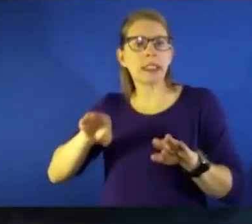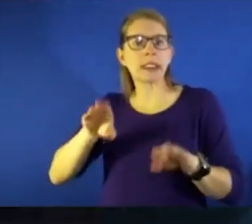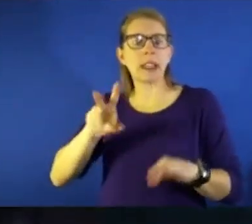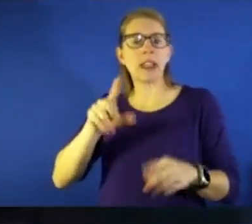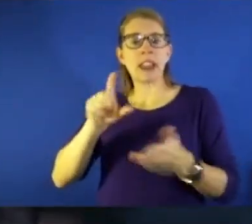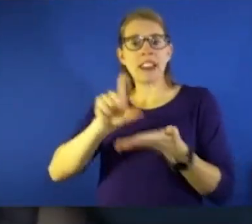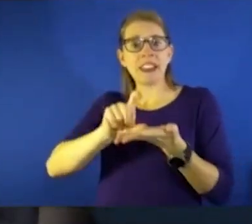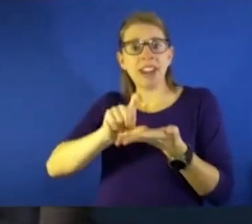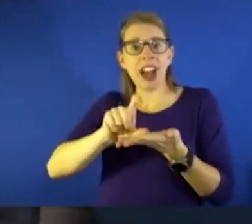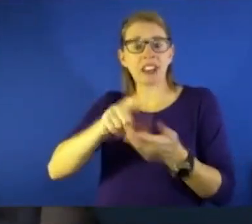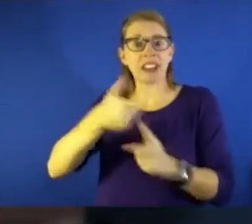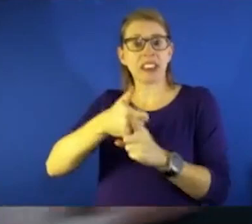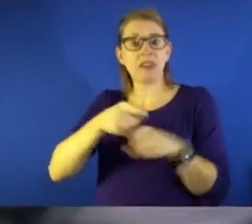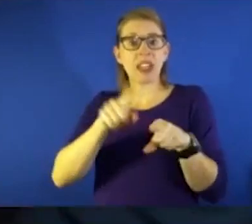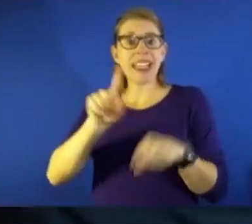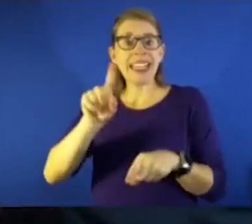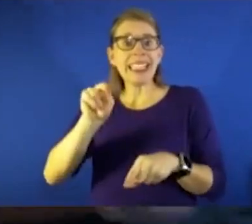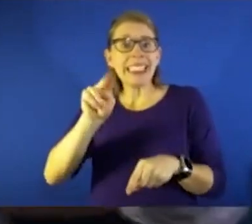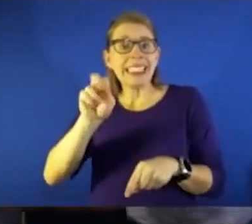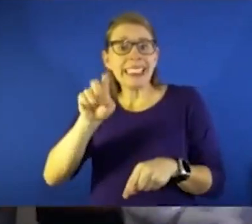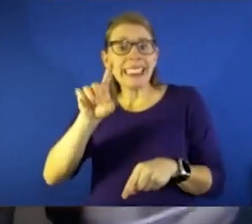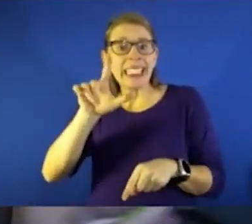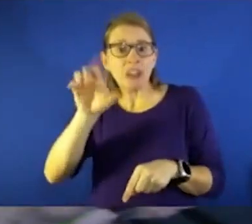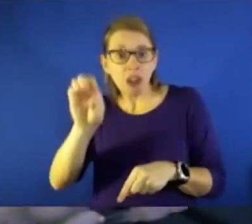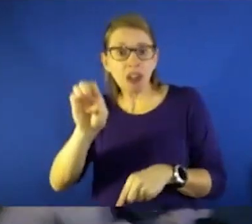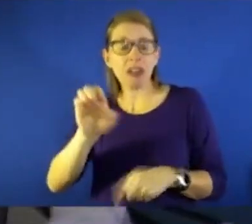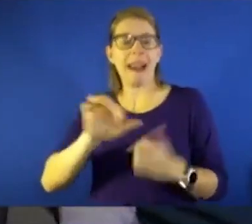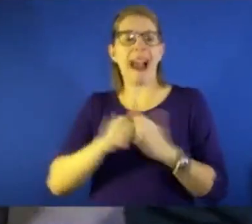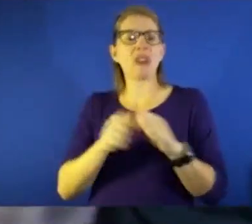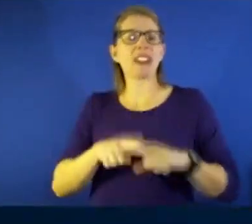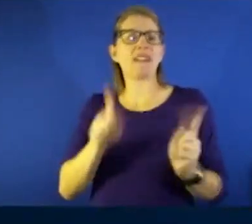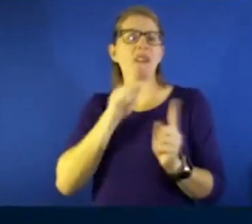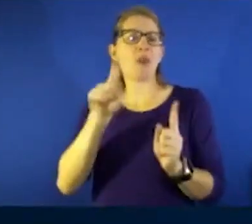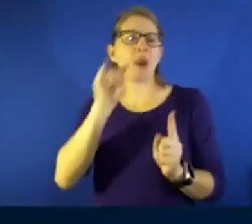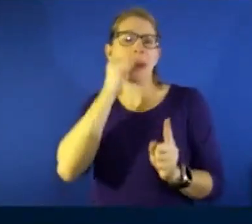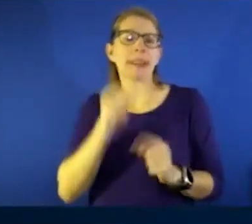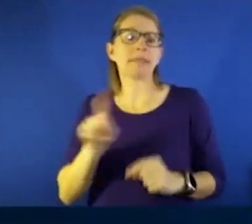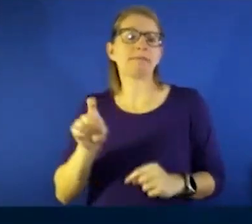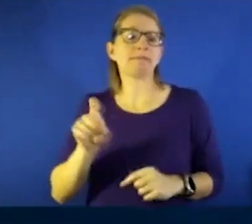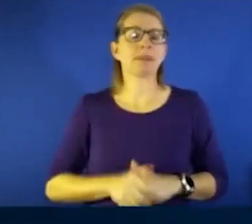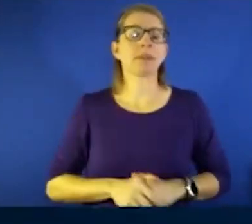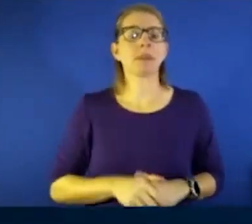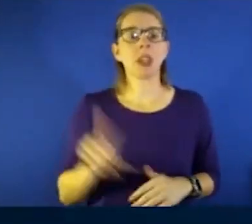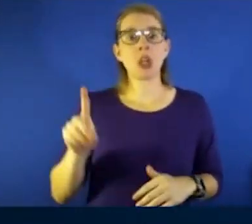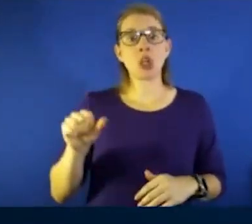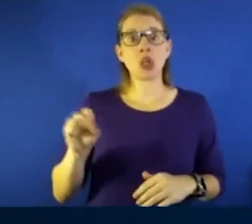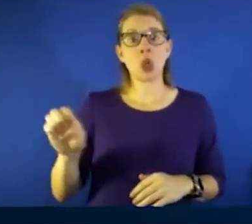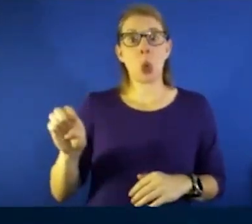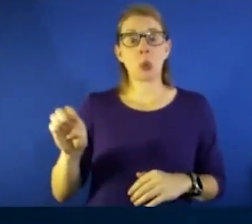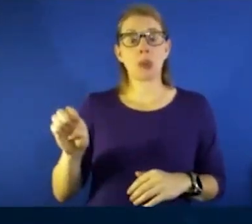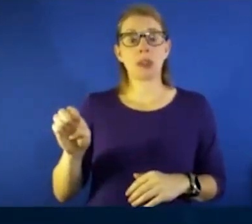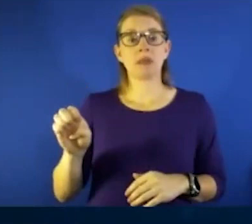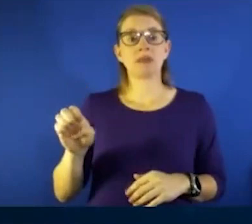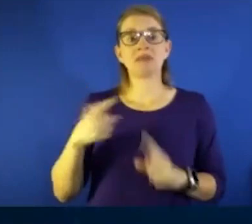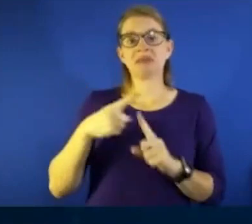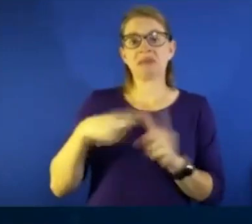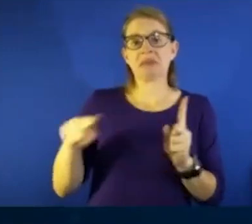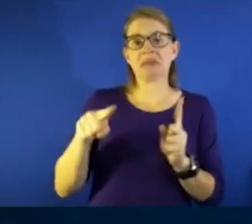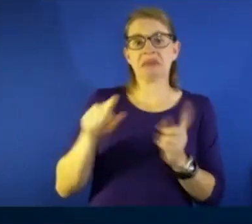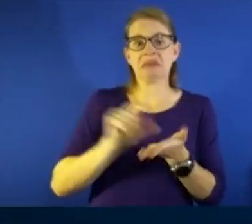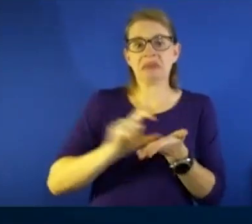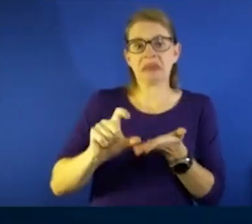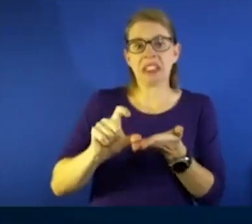needle, how is this packaged up differently for these kiddos? Absolutely. So the dose is a smaller dose. It is